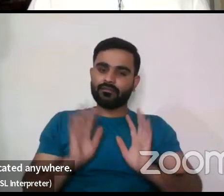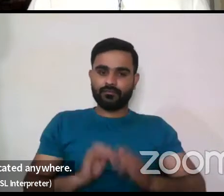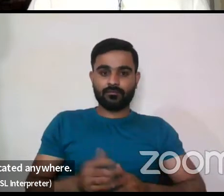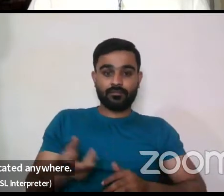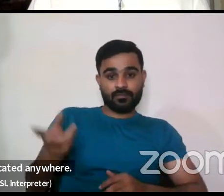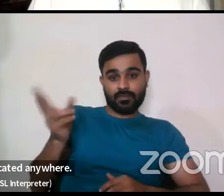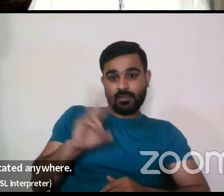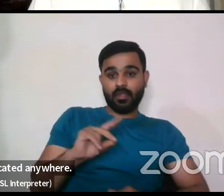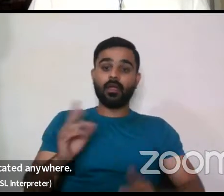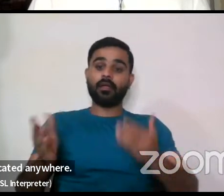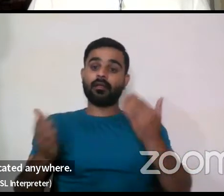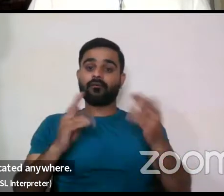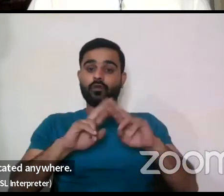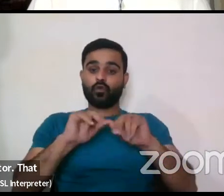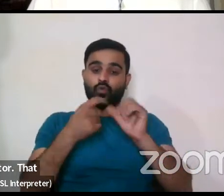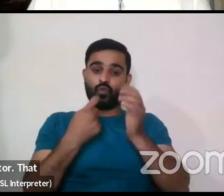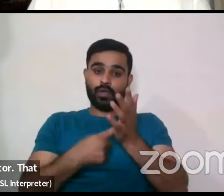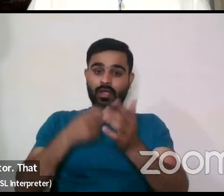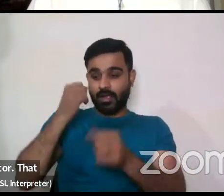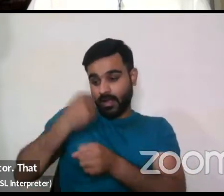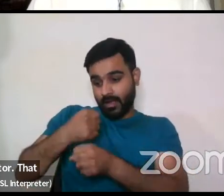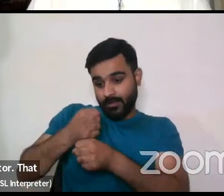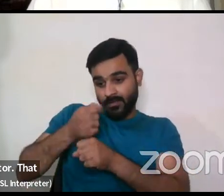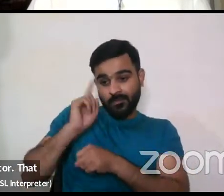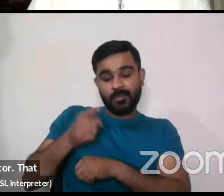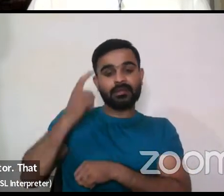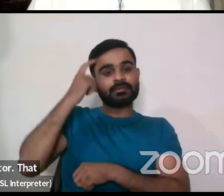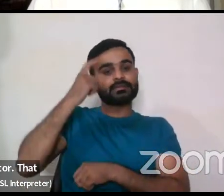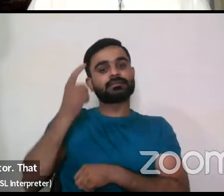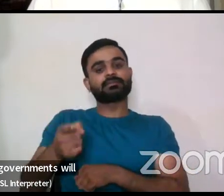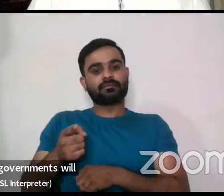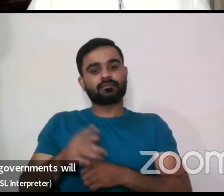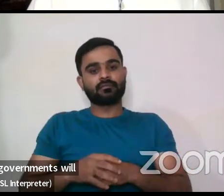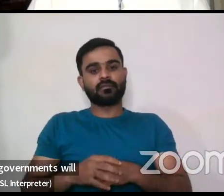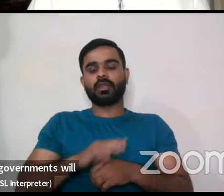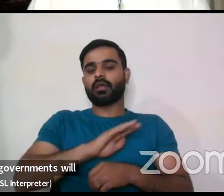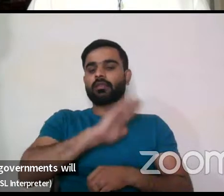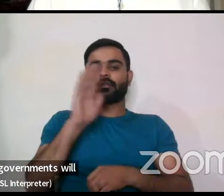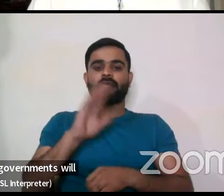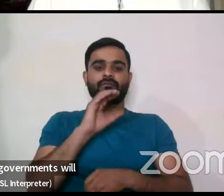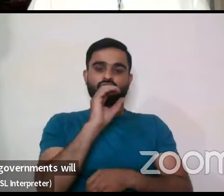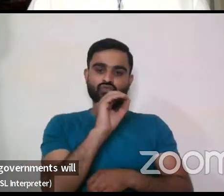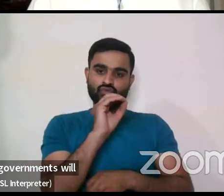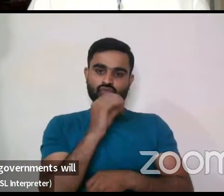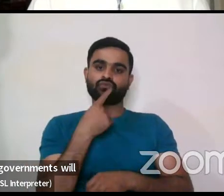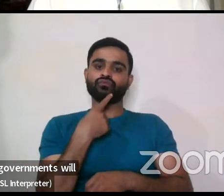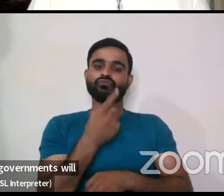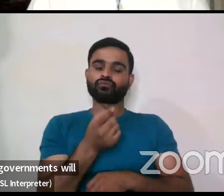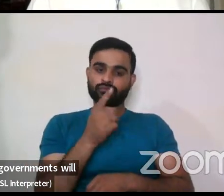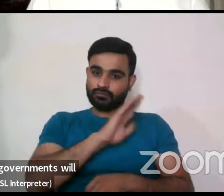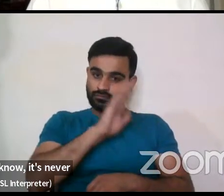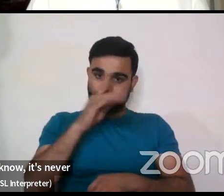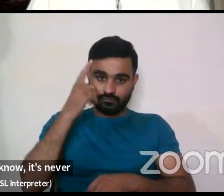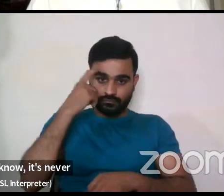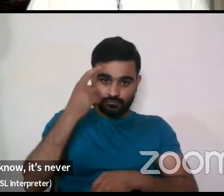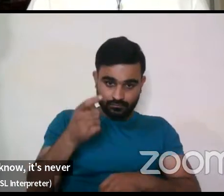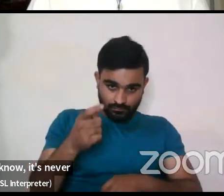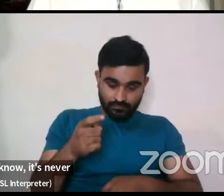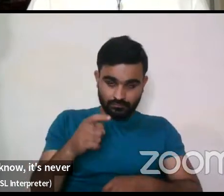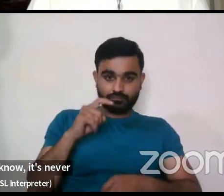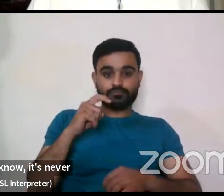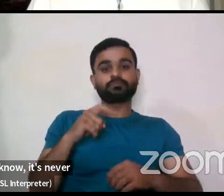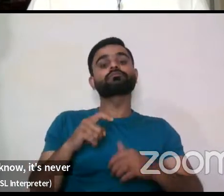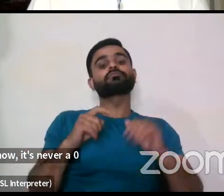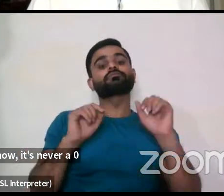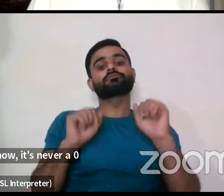again, a balancing factor that governments will have to think about, because it's never a zero sum. You can't say, oh, well, I'll never think about consumers, I'm only going to think about. So